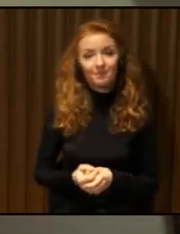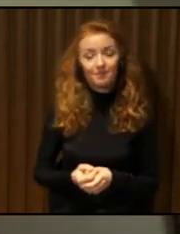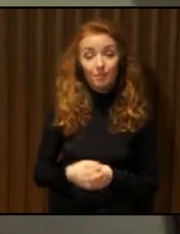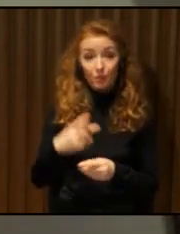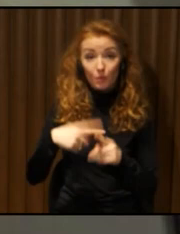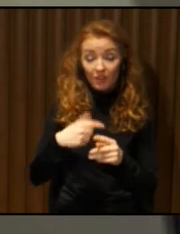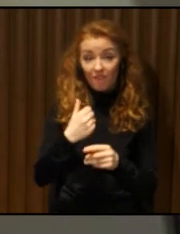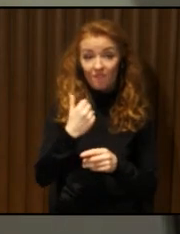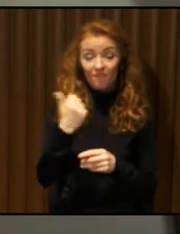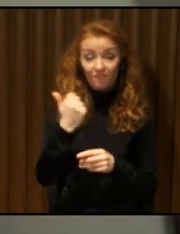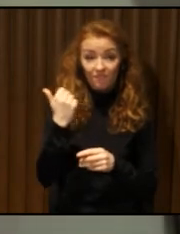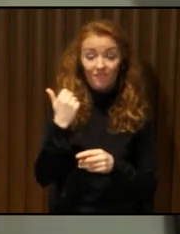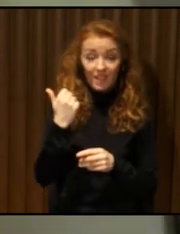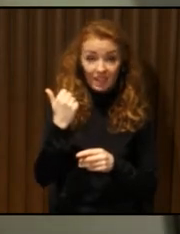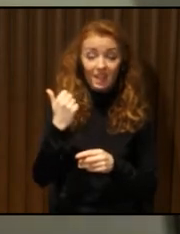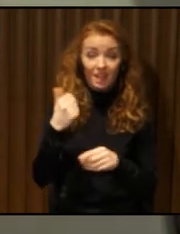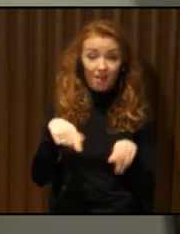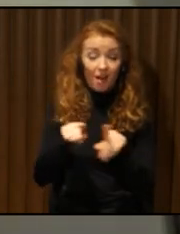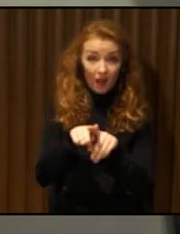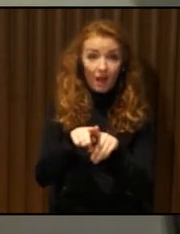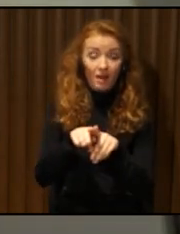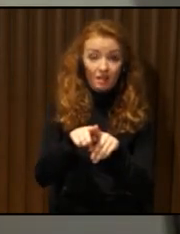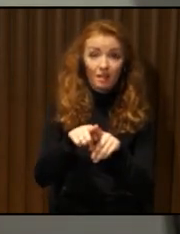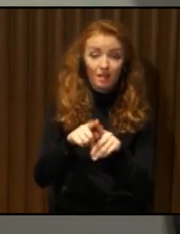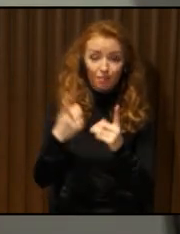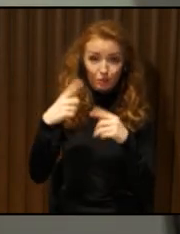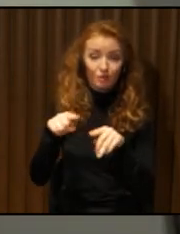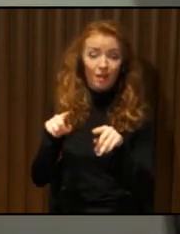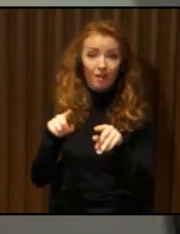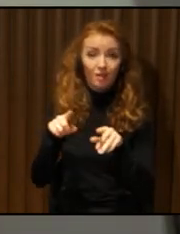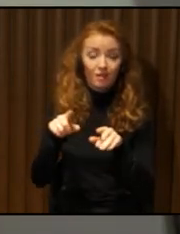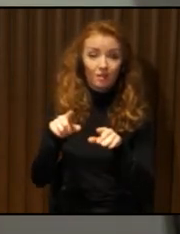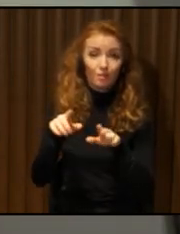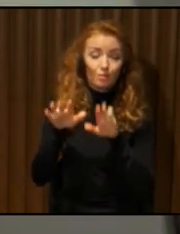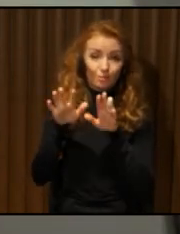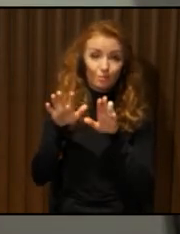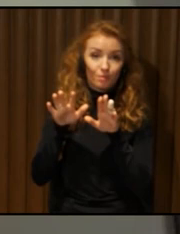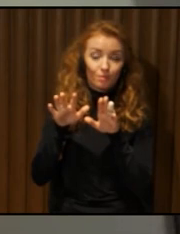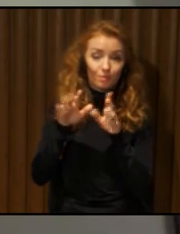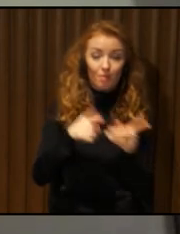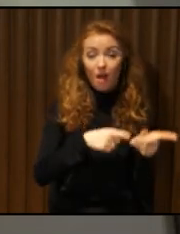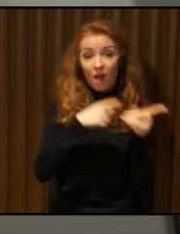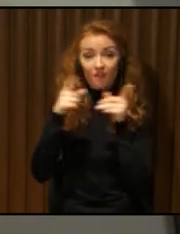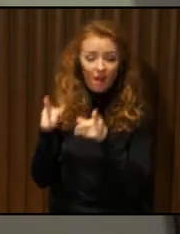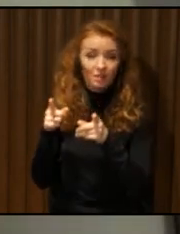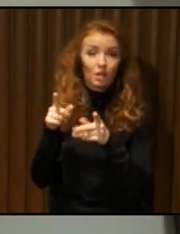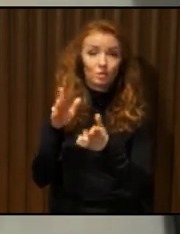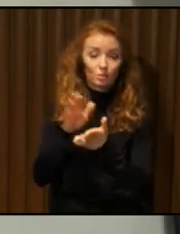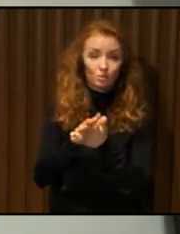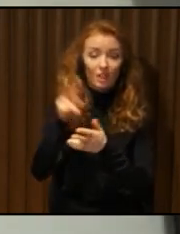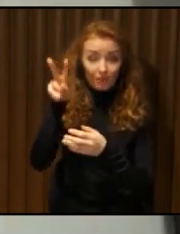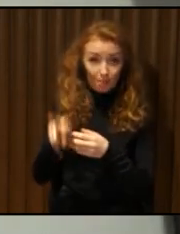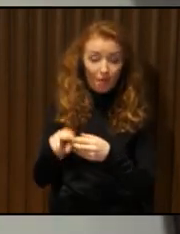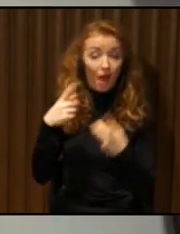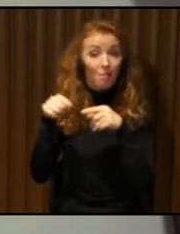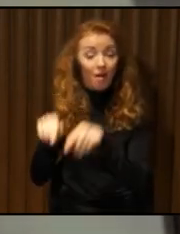it's hot during the summer. So they moved back for 2 months. Uh-huh. And and it's a beautiful city. Of course I've been there a